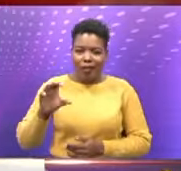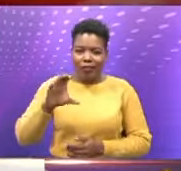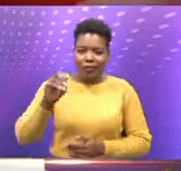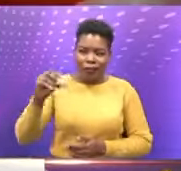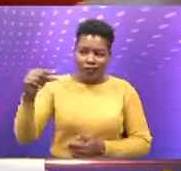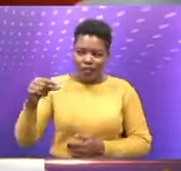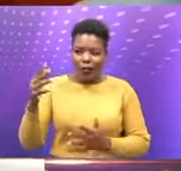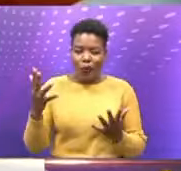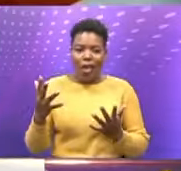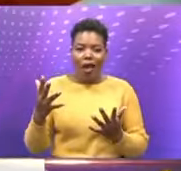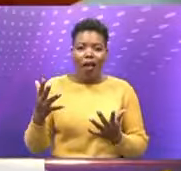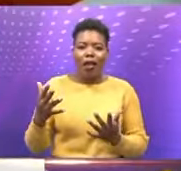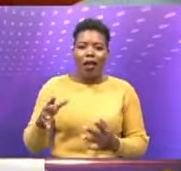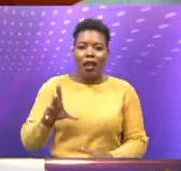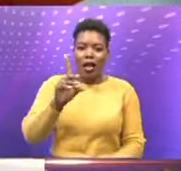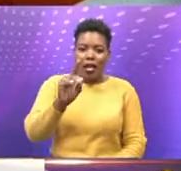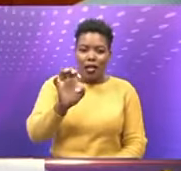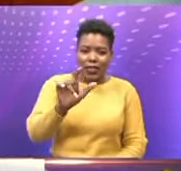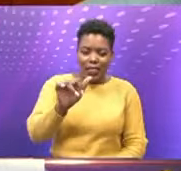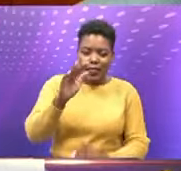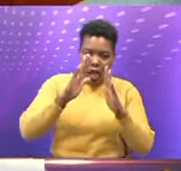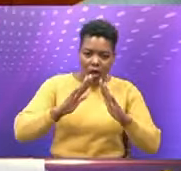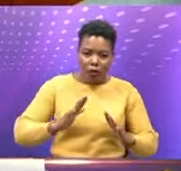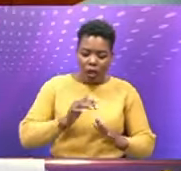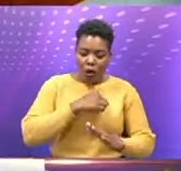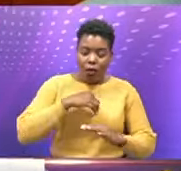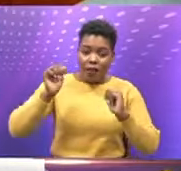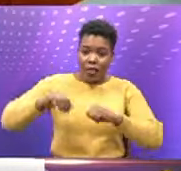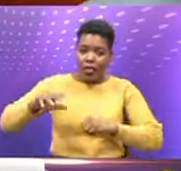Delta House. We have agreed that KMPDU